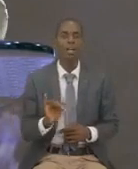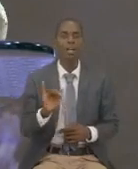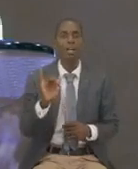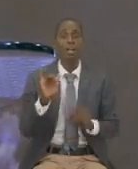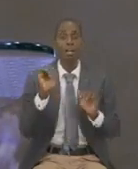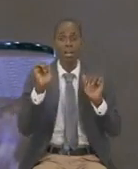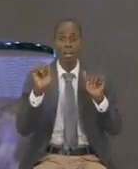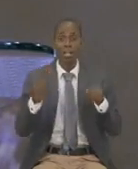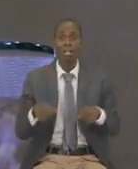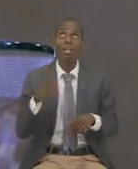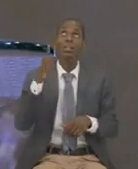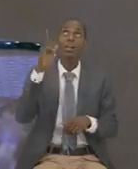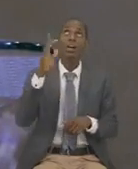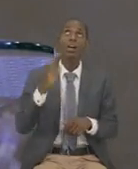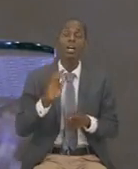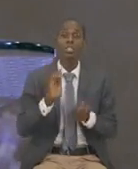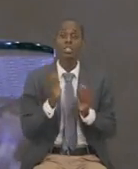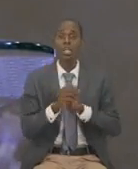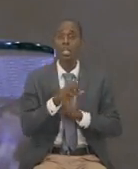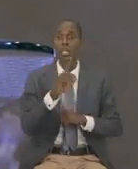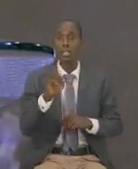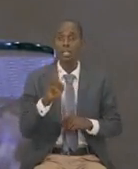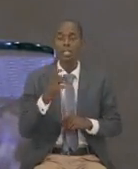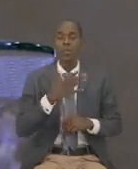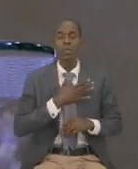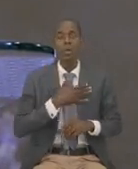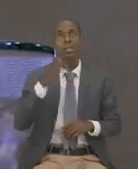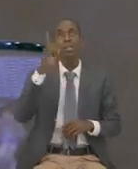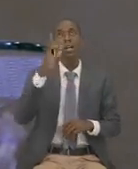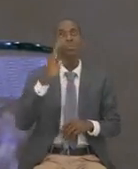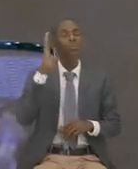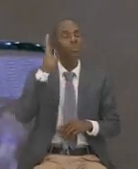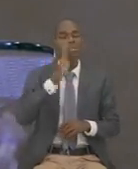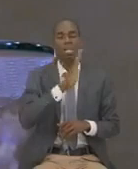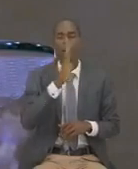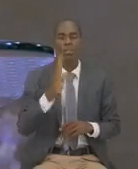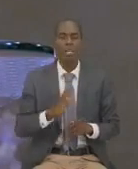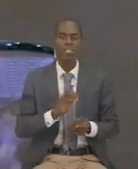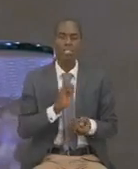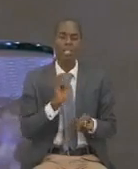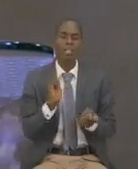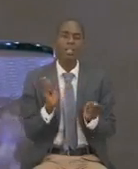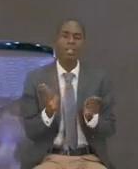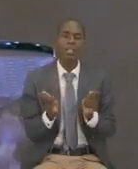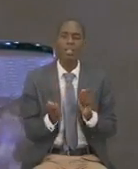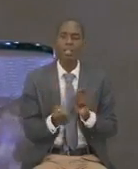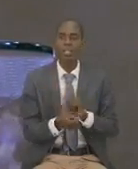forever. Can God change? My God will never